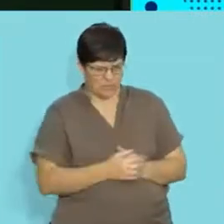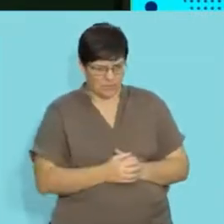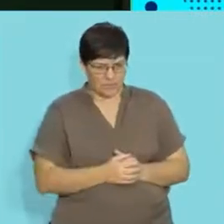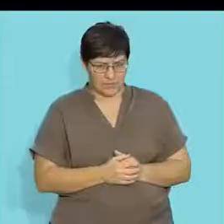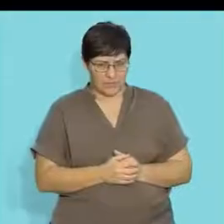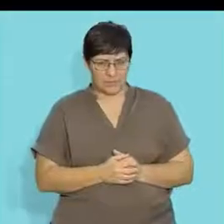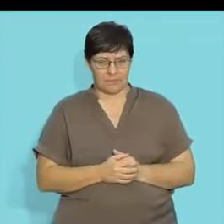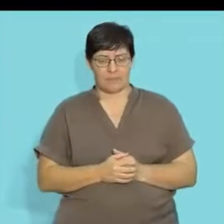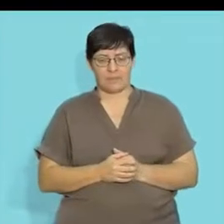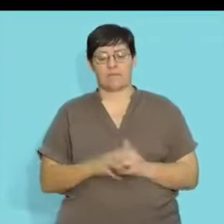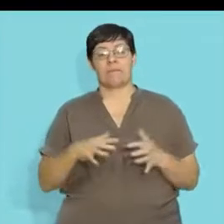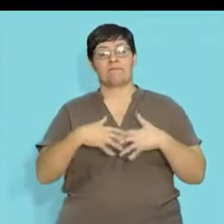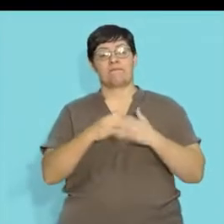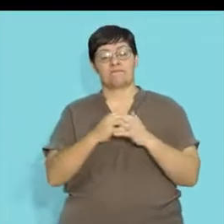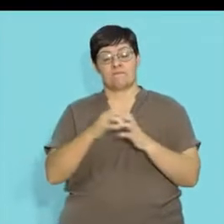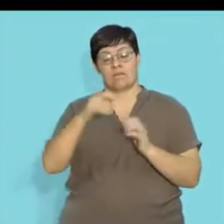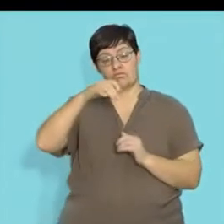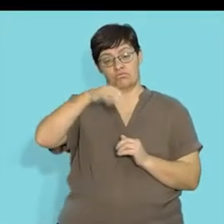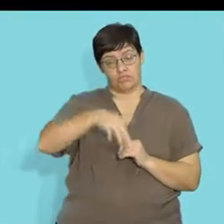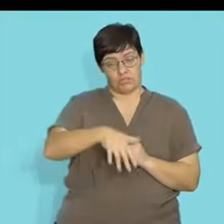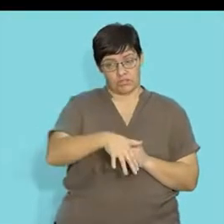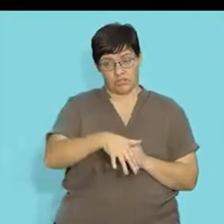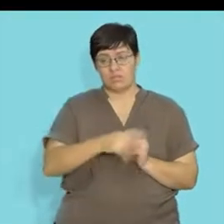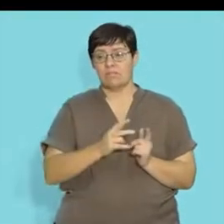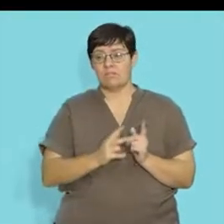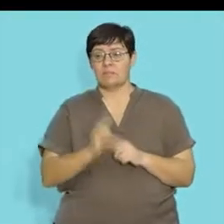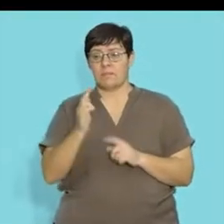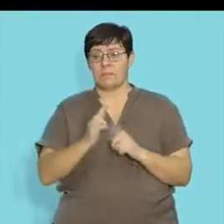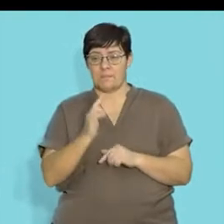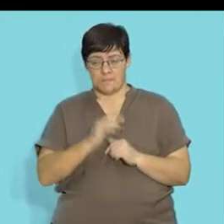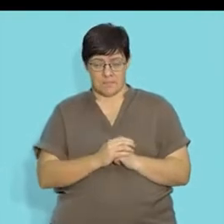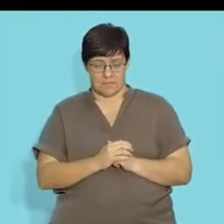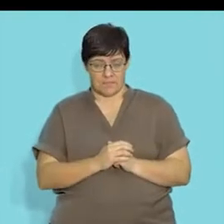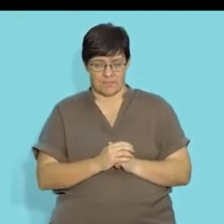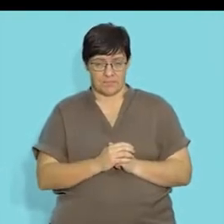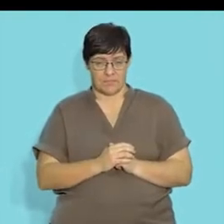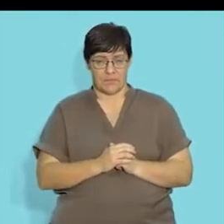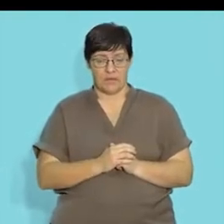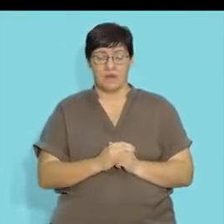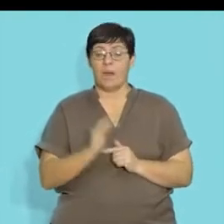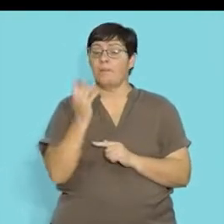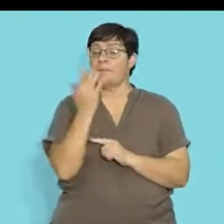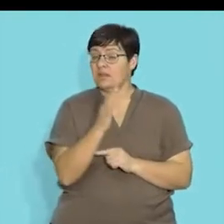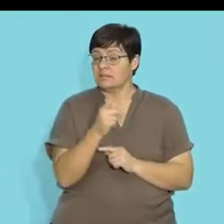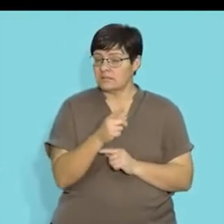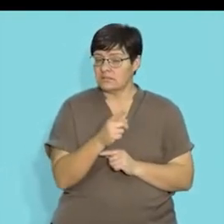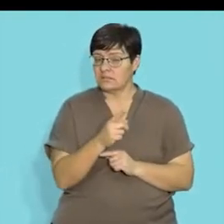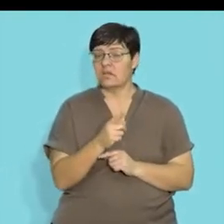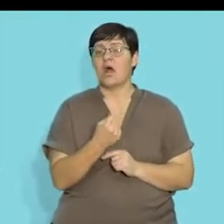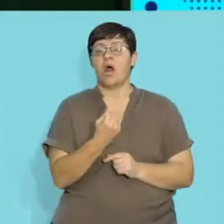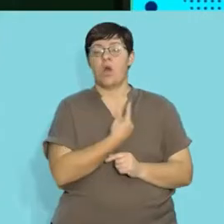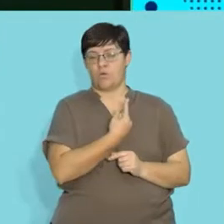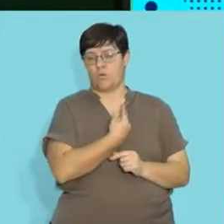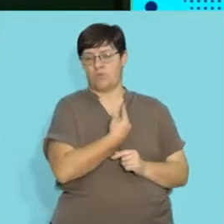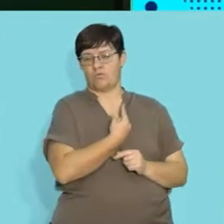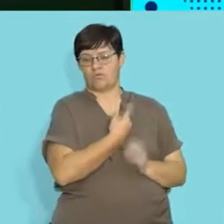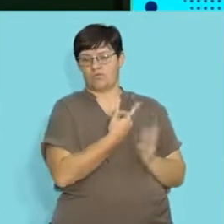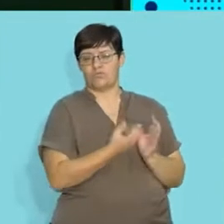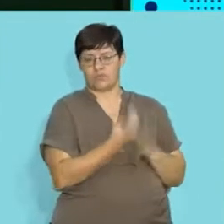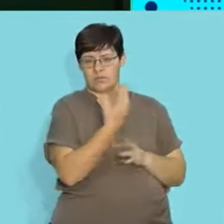now. So the formation of root in cuttings. Now, plants are often grown